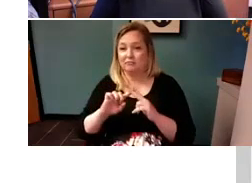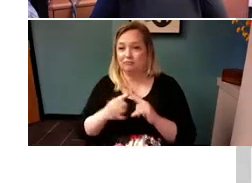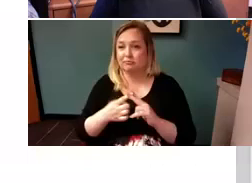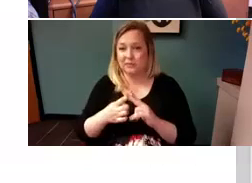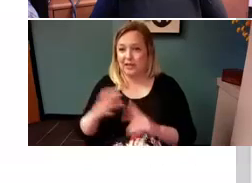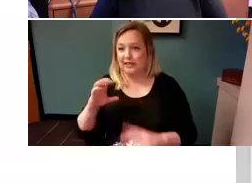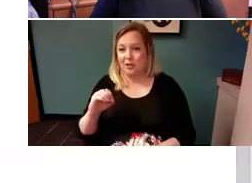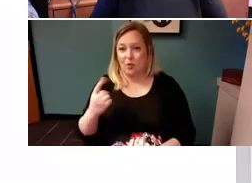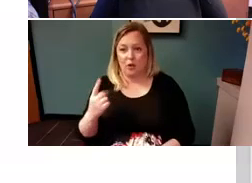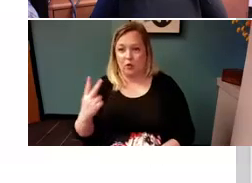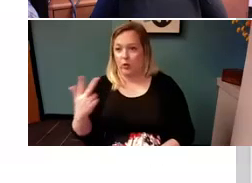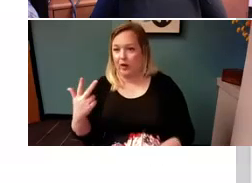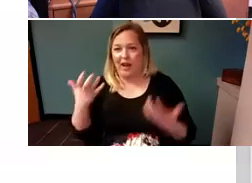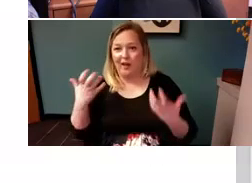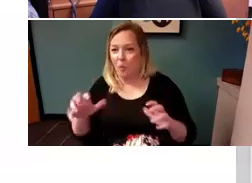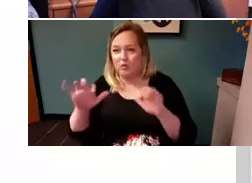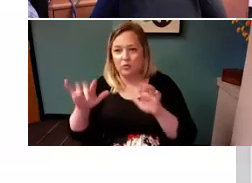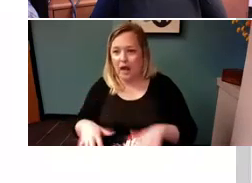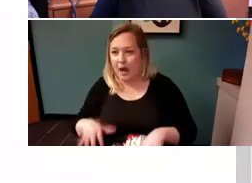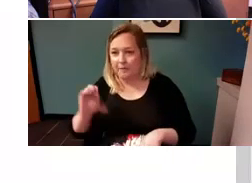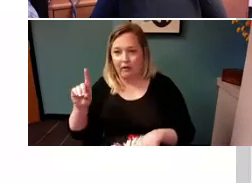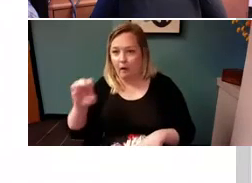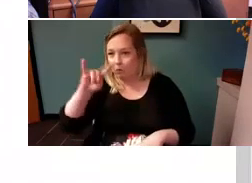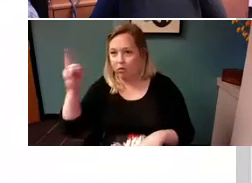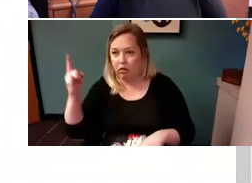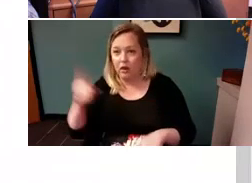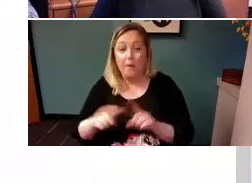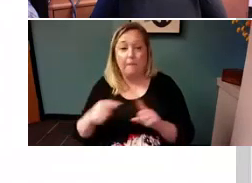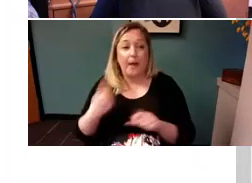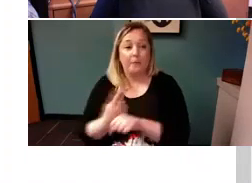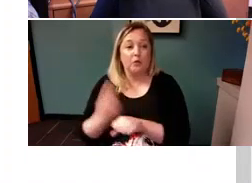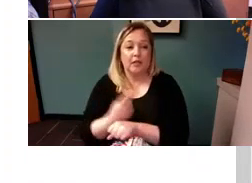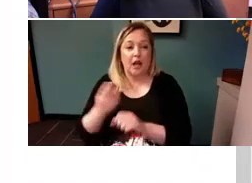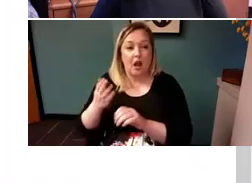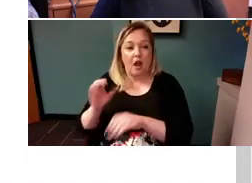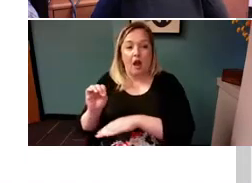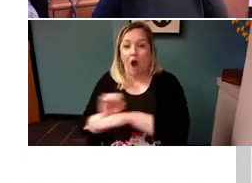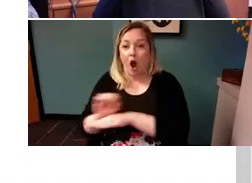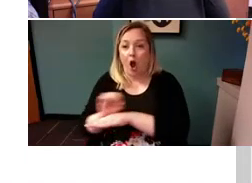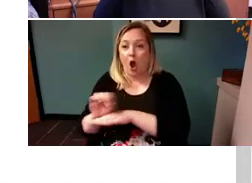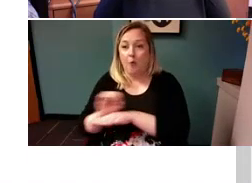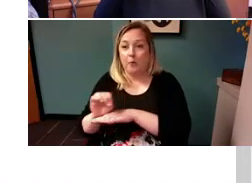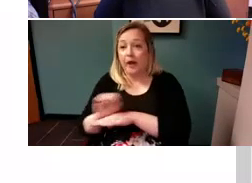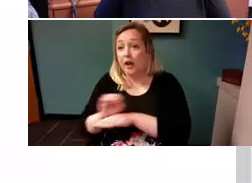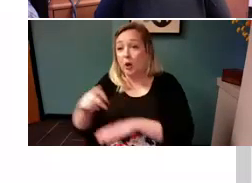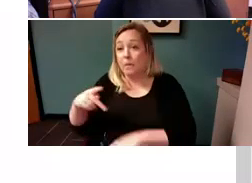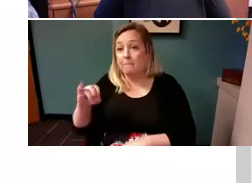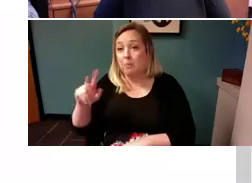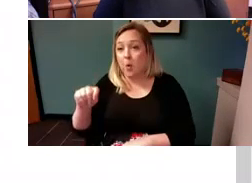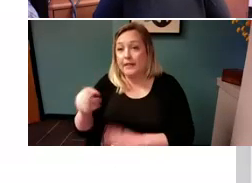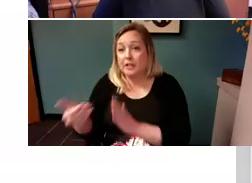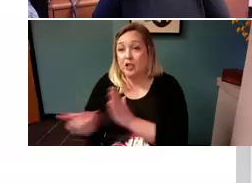that. Now I am using this operator called new. Now, when I use this operator new, I